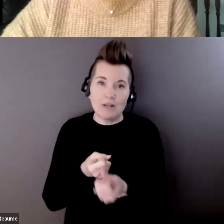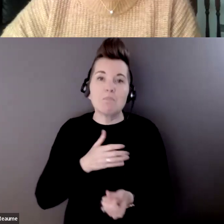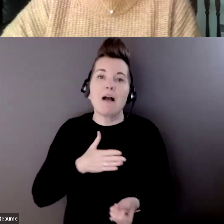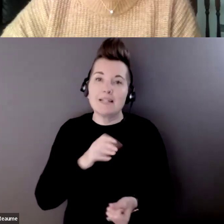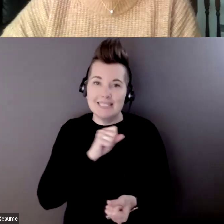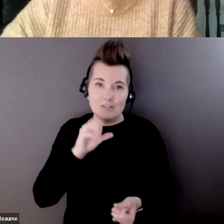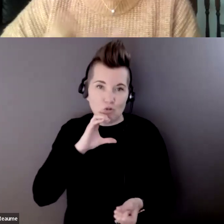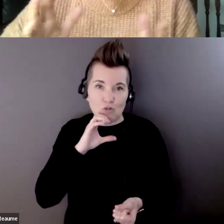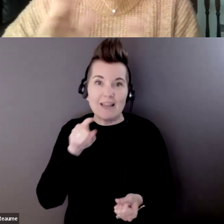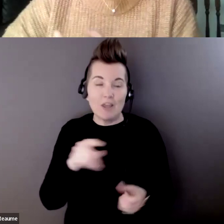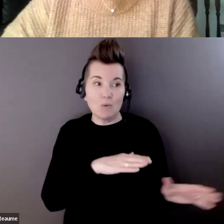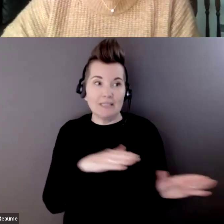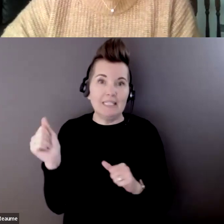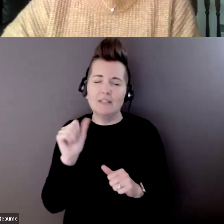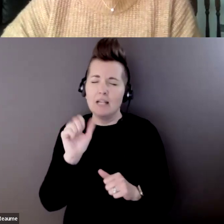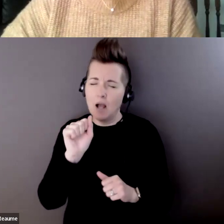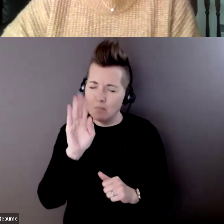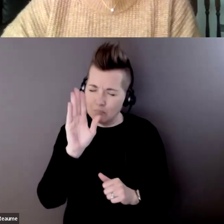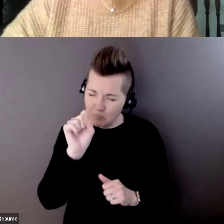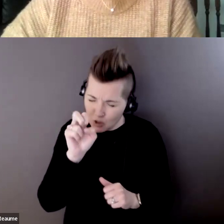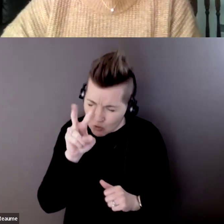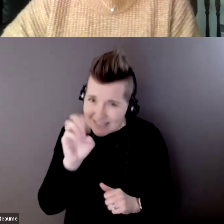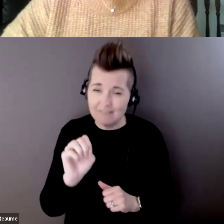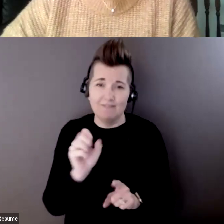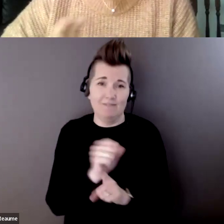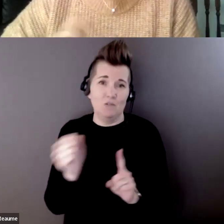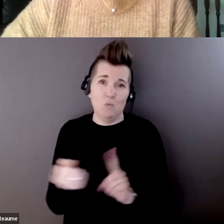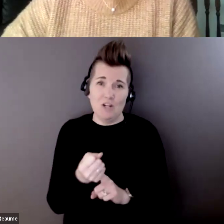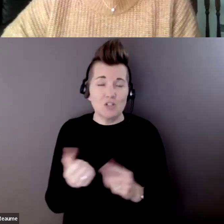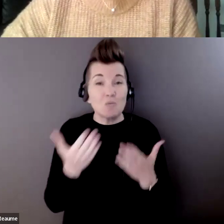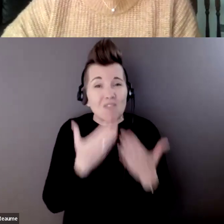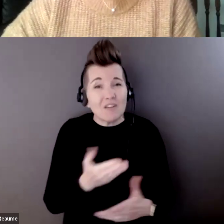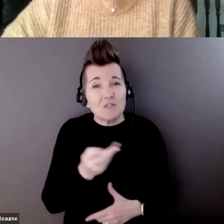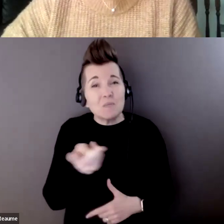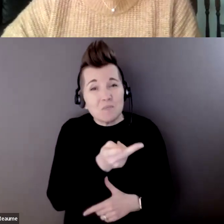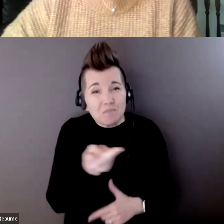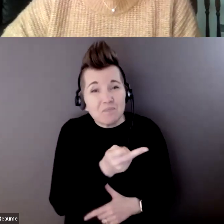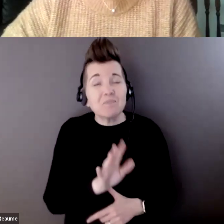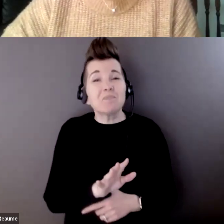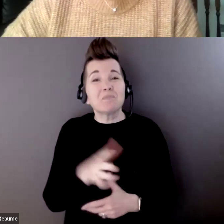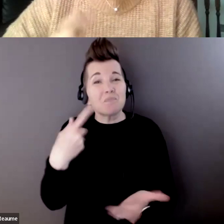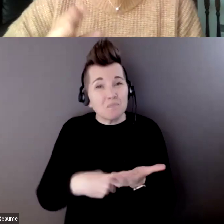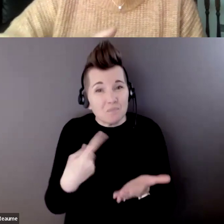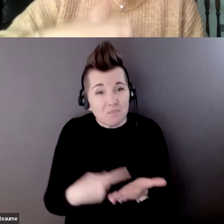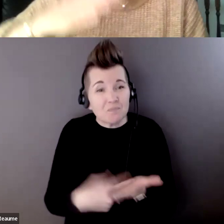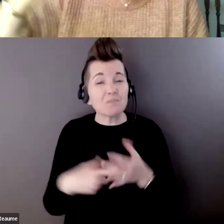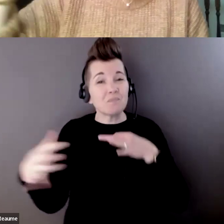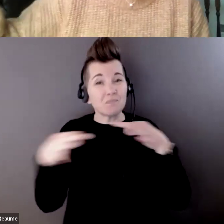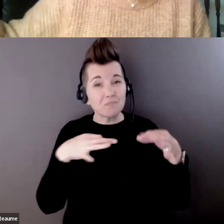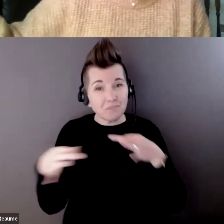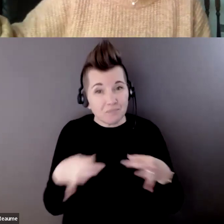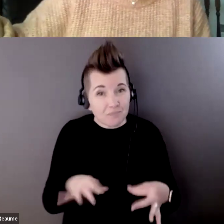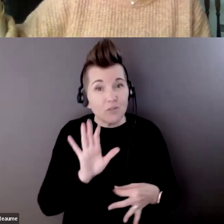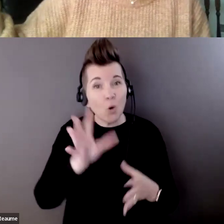very abusive situations. So again, ladies, thank you very much for your expertise and knowledge. And everyone will